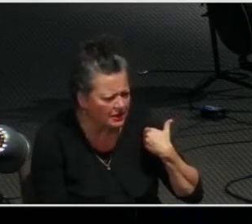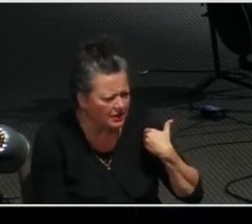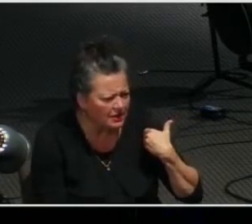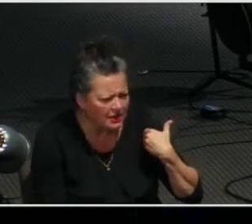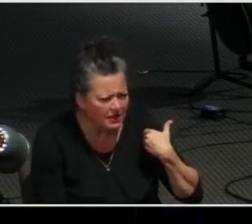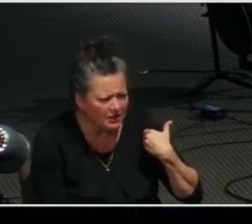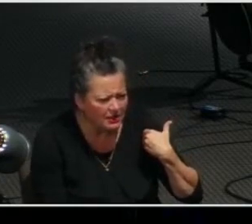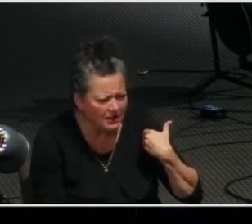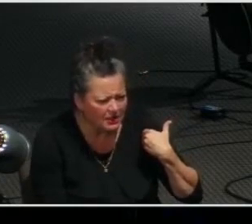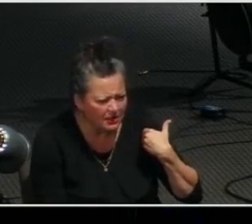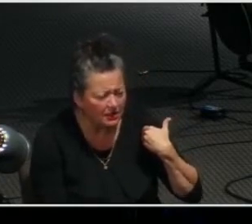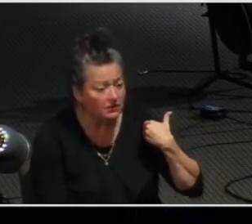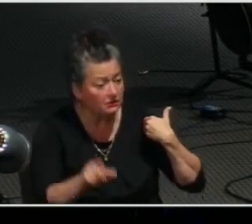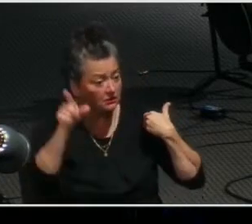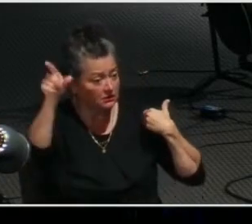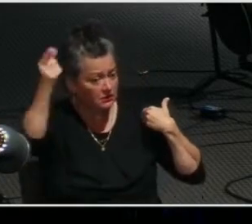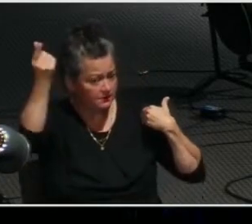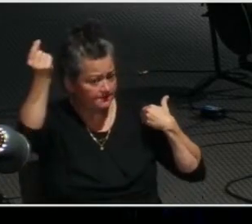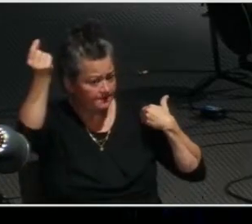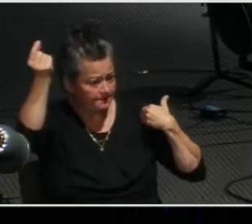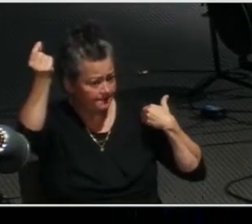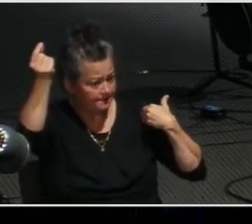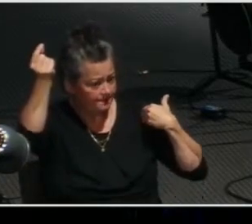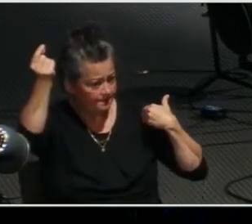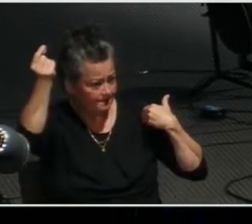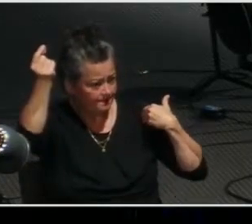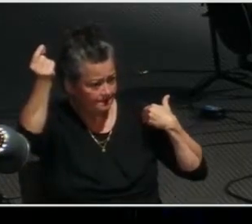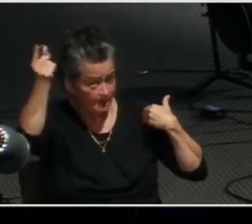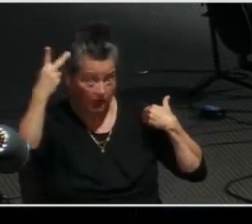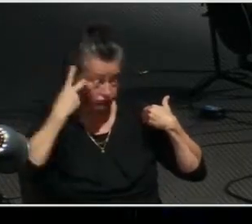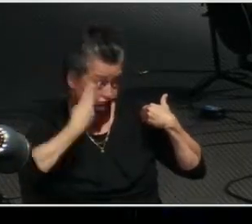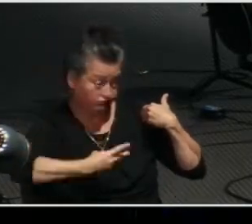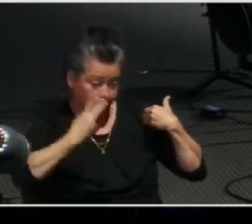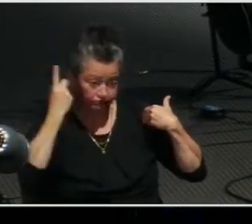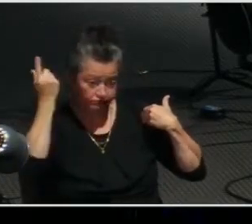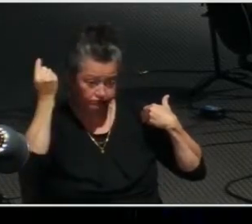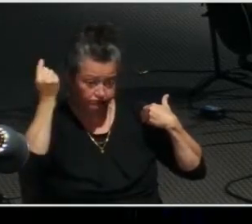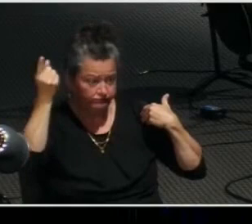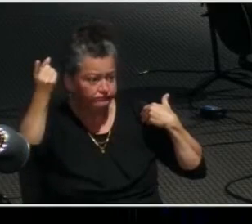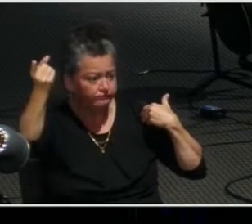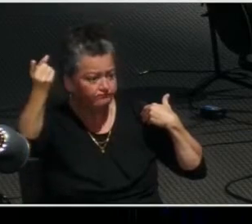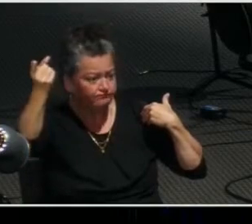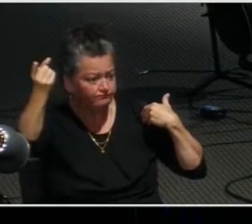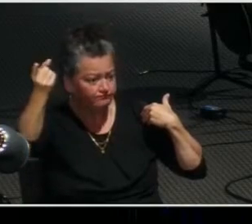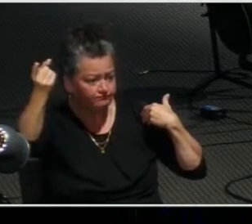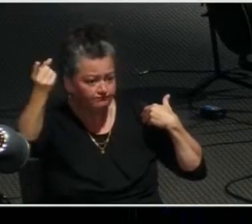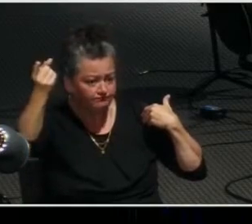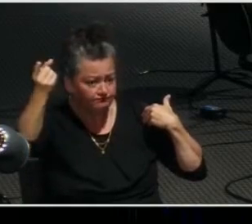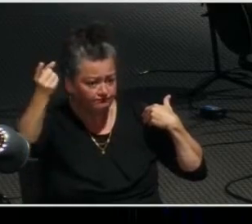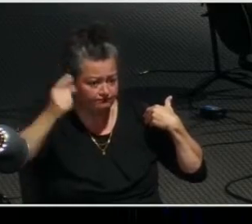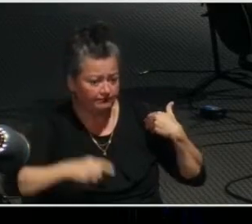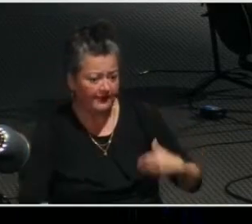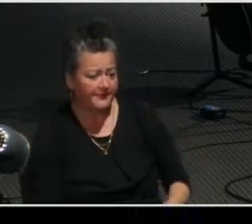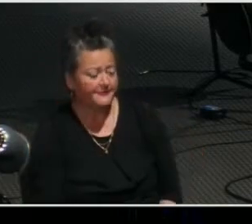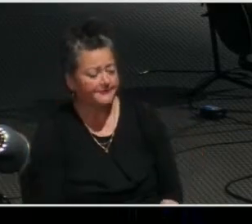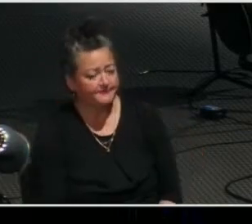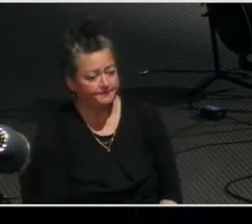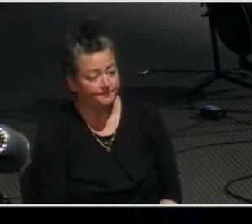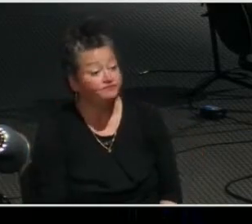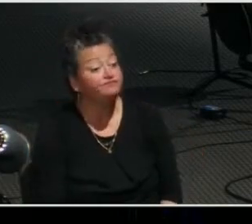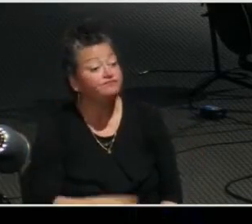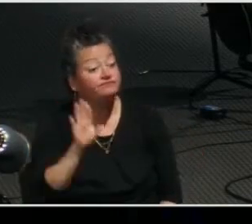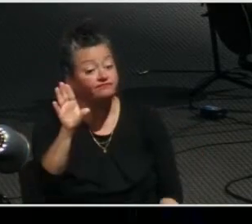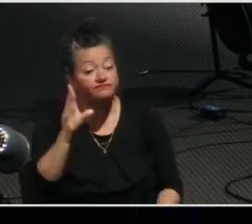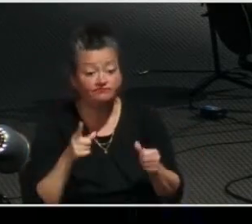in a response from God. So how will God respond? Well, his